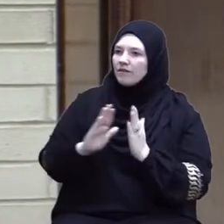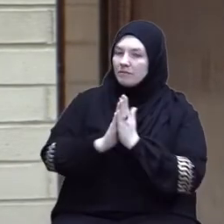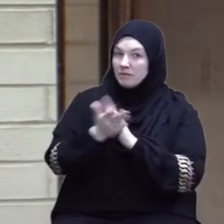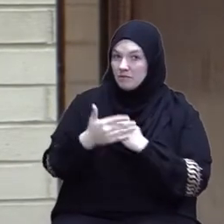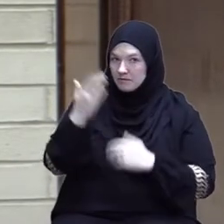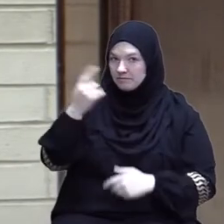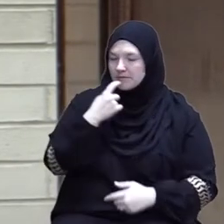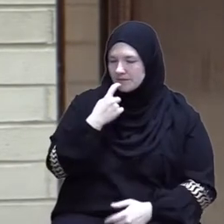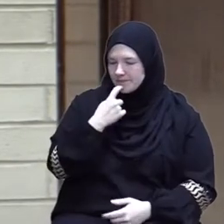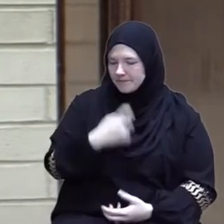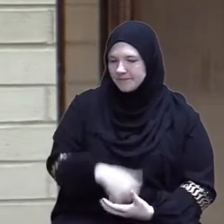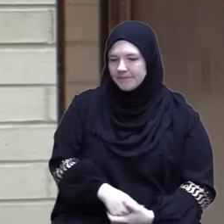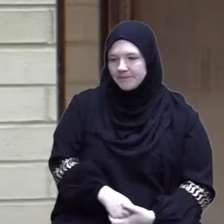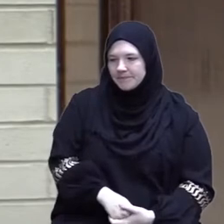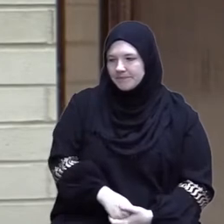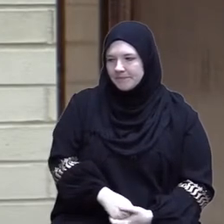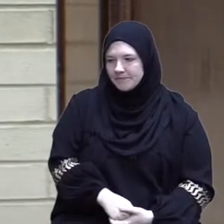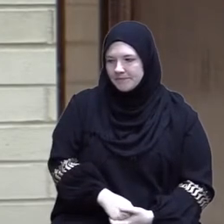answer was,